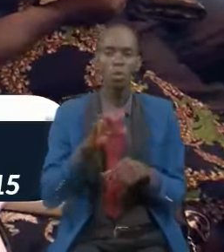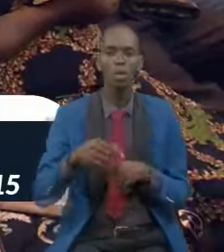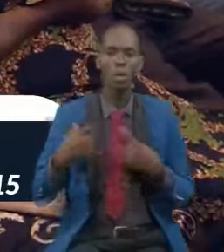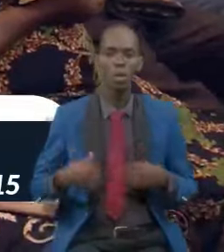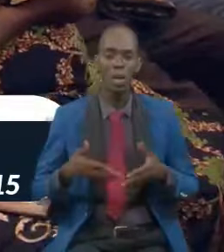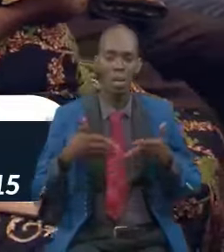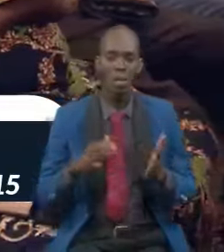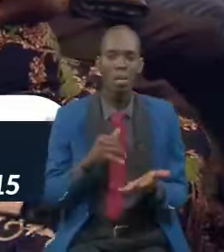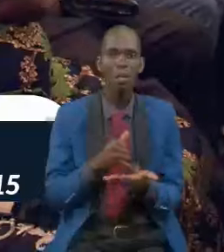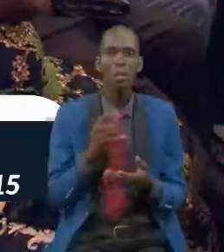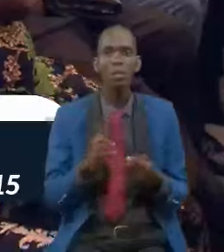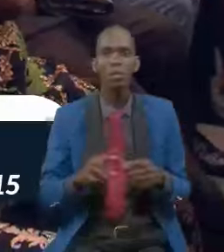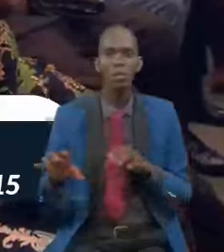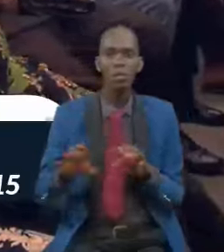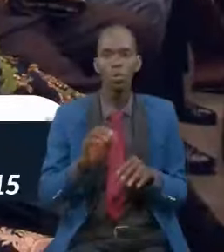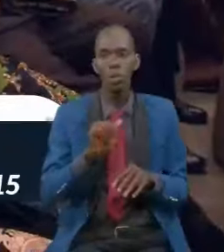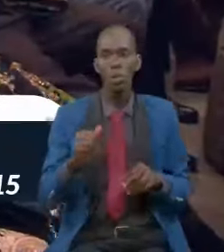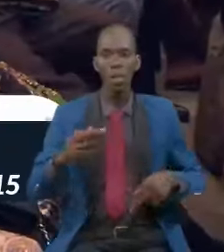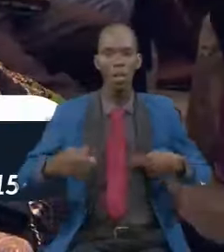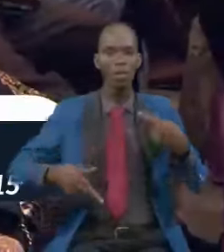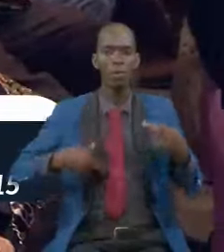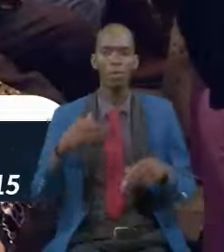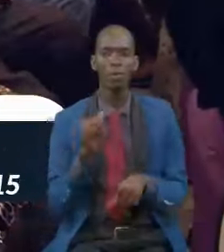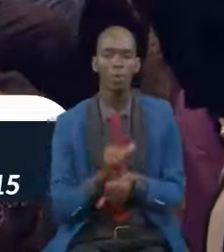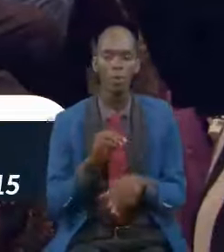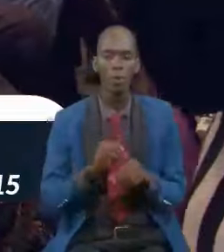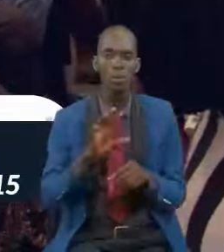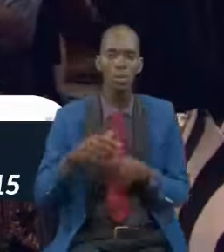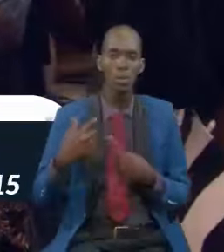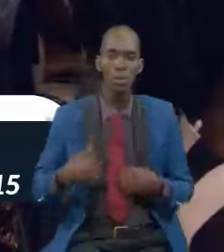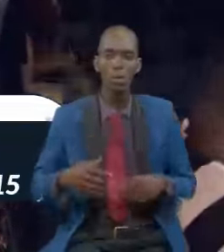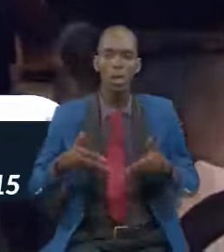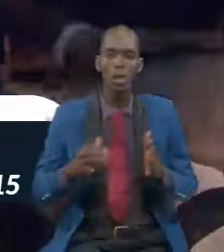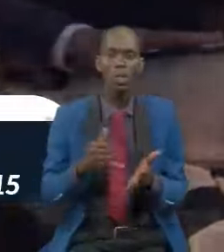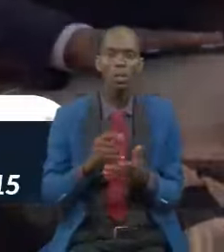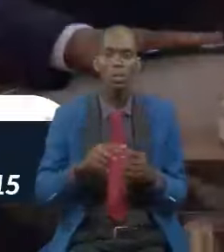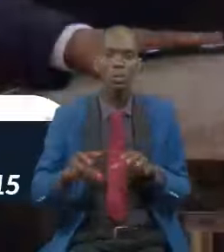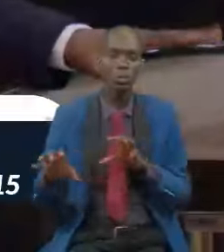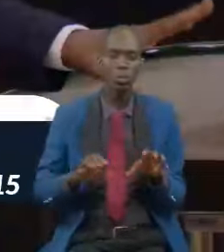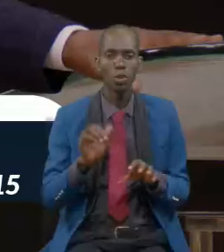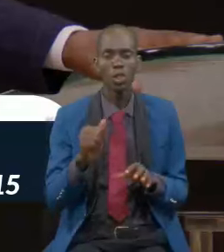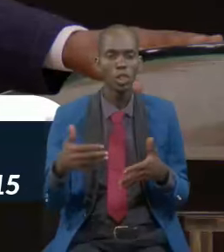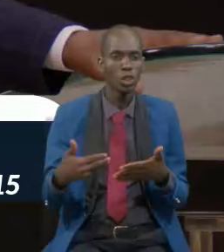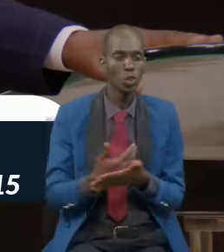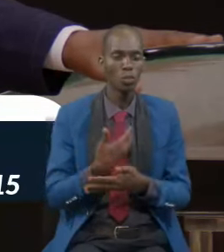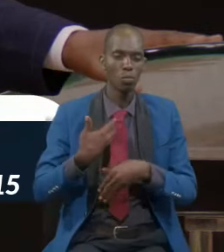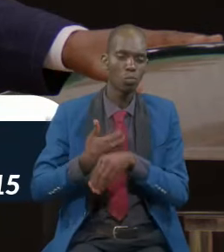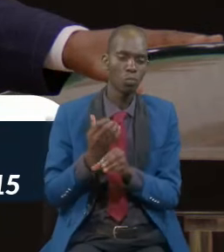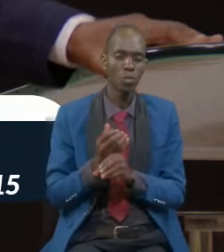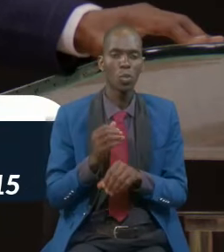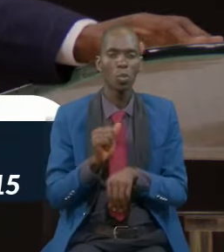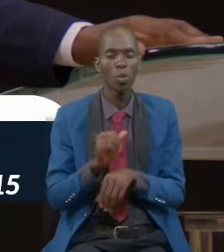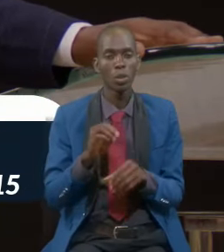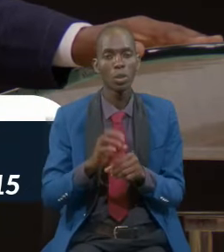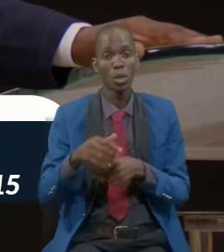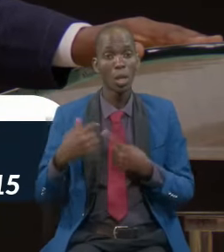to do a reviving work in your heart. You're allowed to do a regenerating work in your heart.